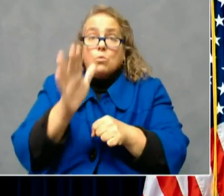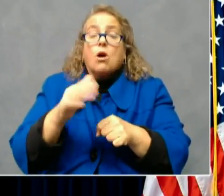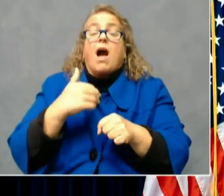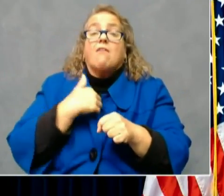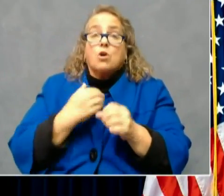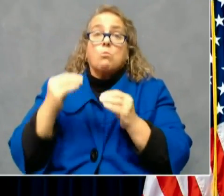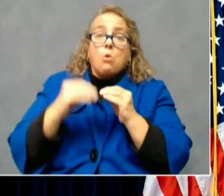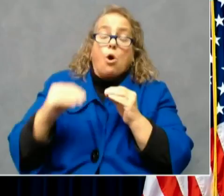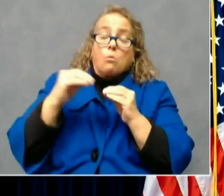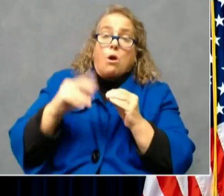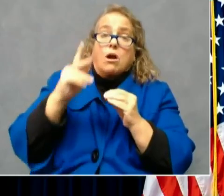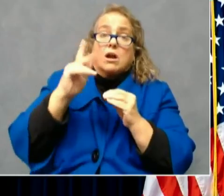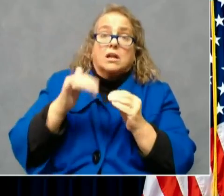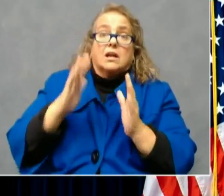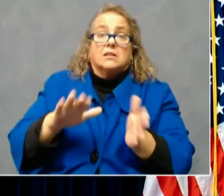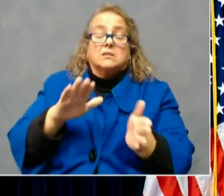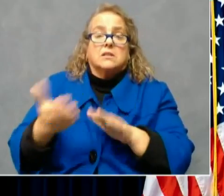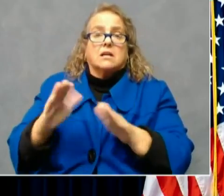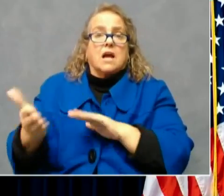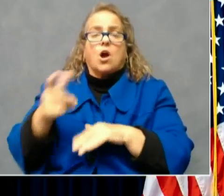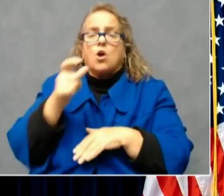who we love and care about.